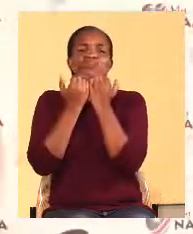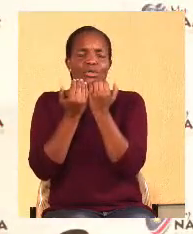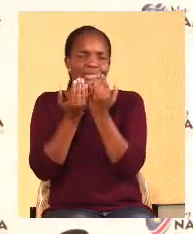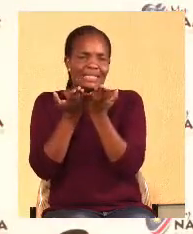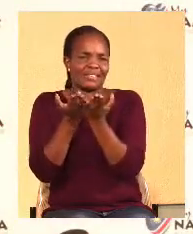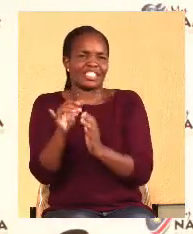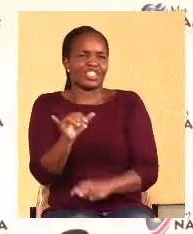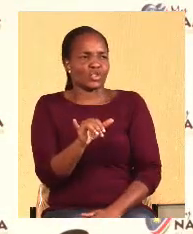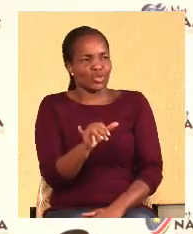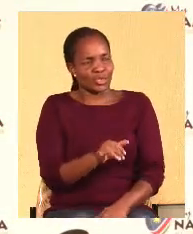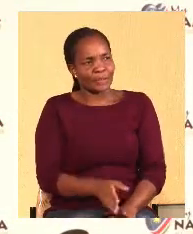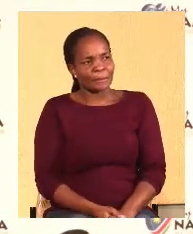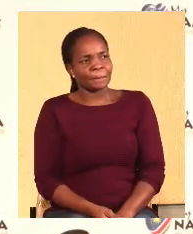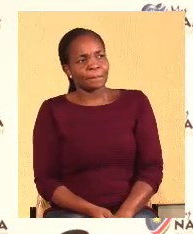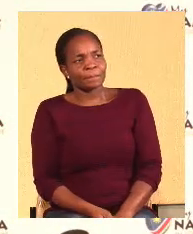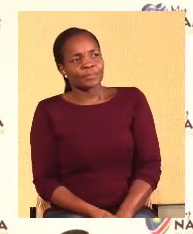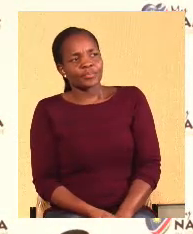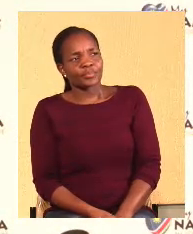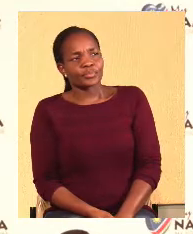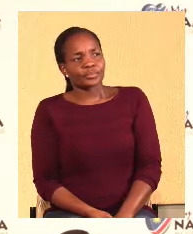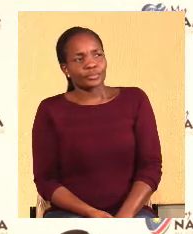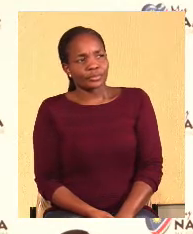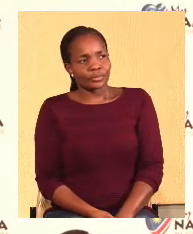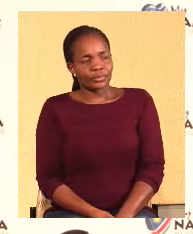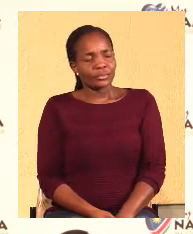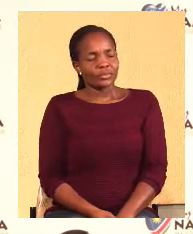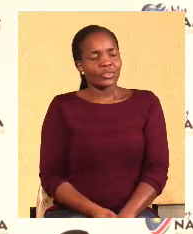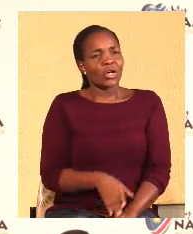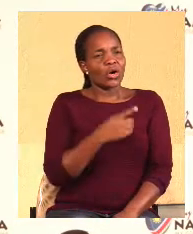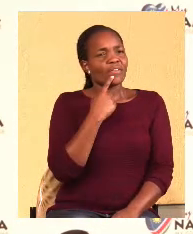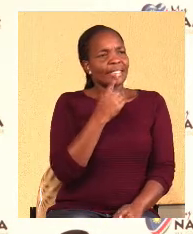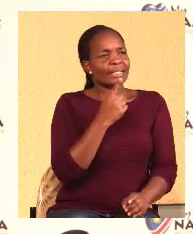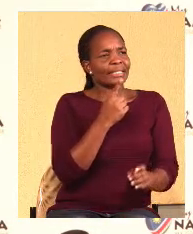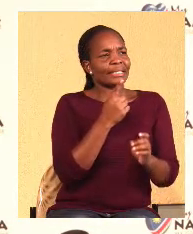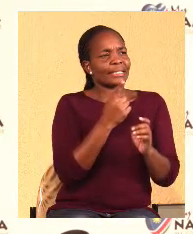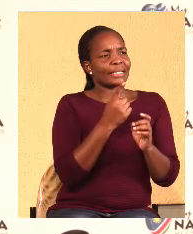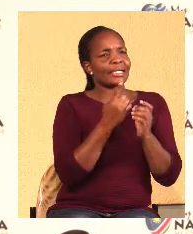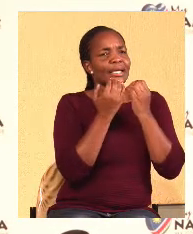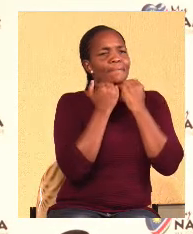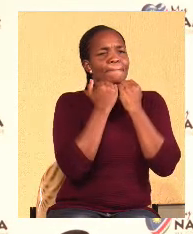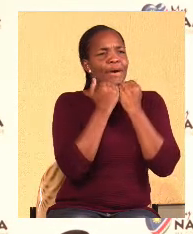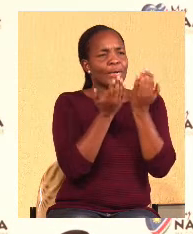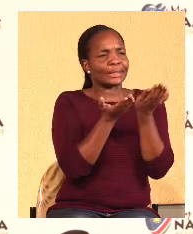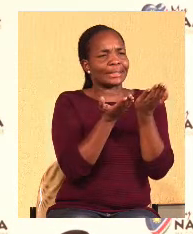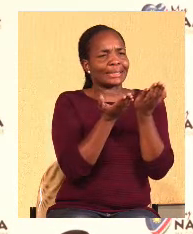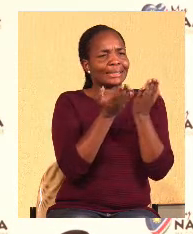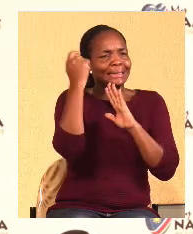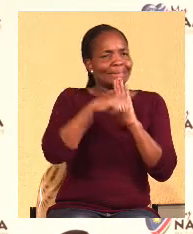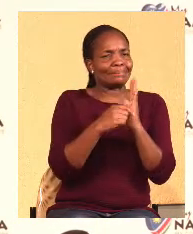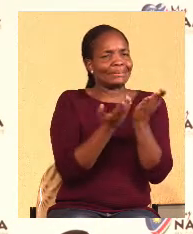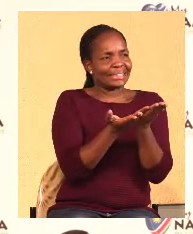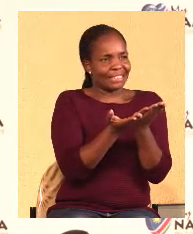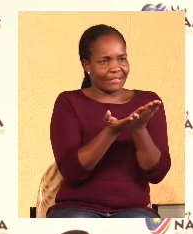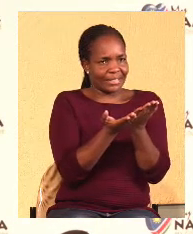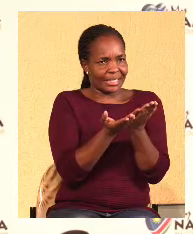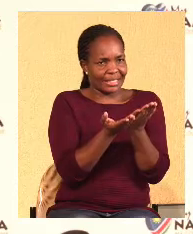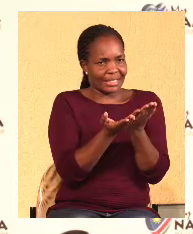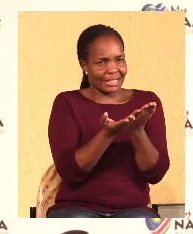important question. So remember, when you talk about essential services or critical services, the elements that you want to